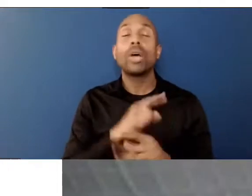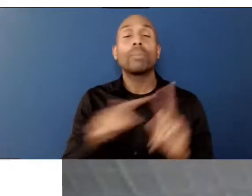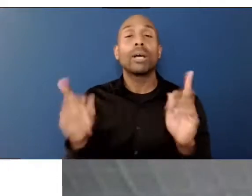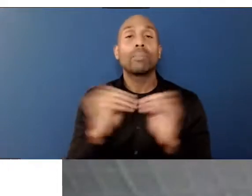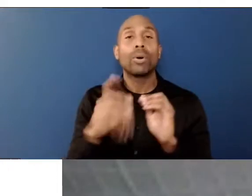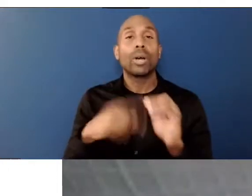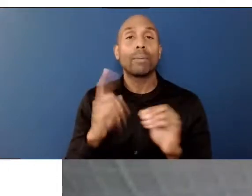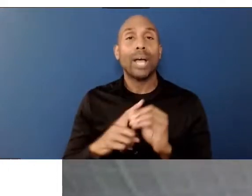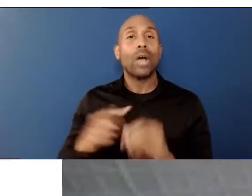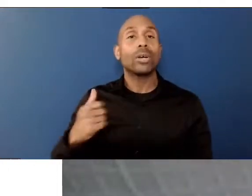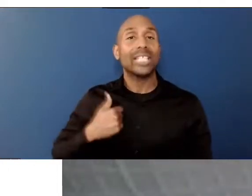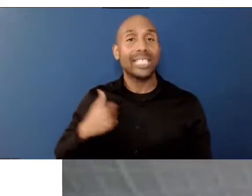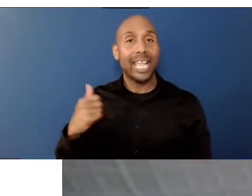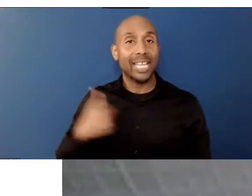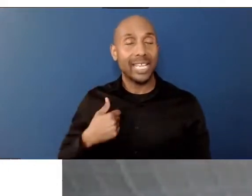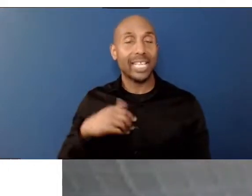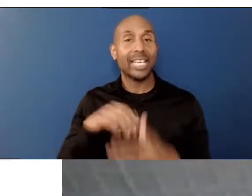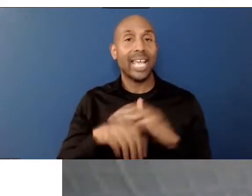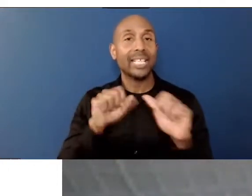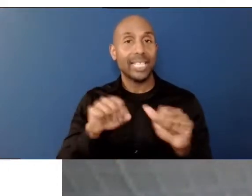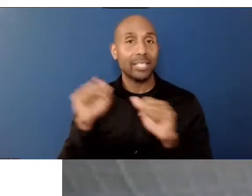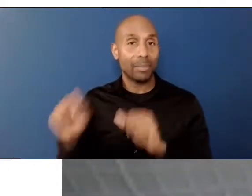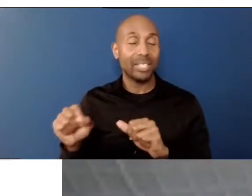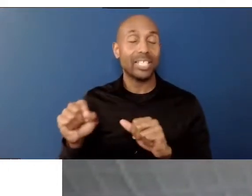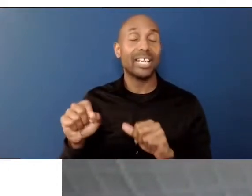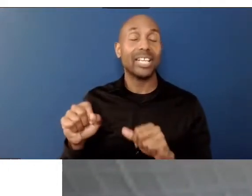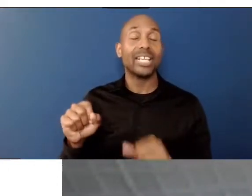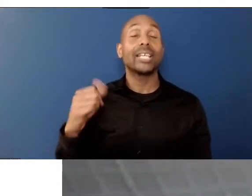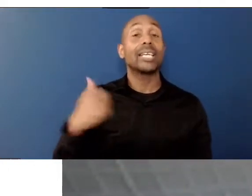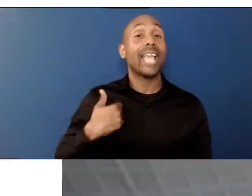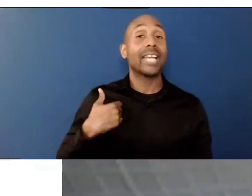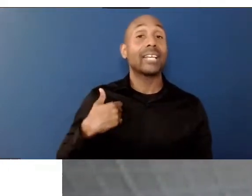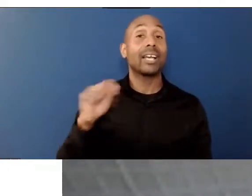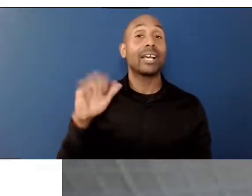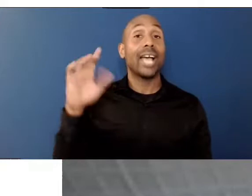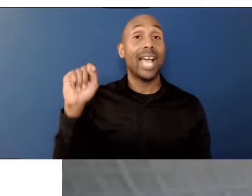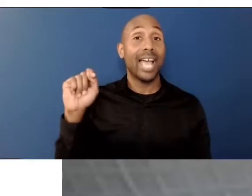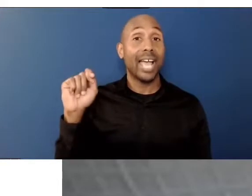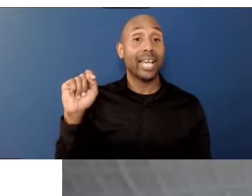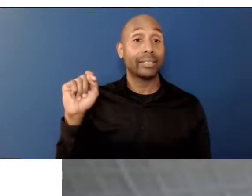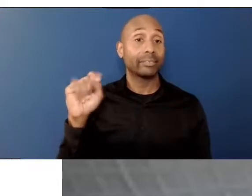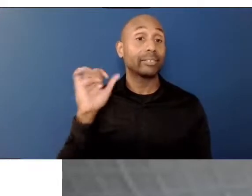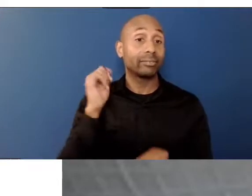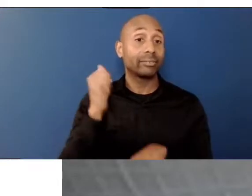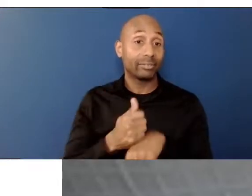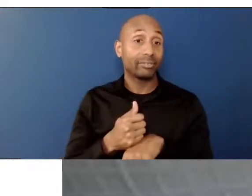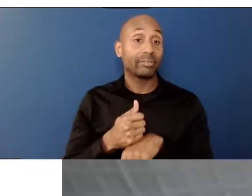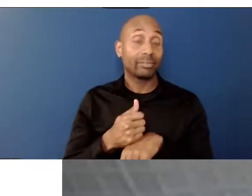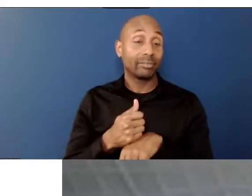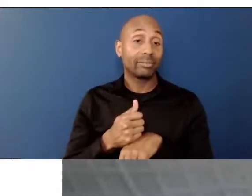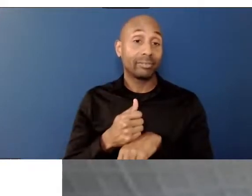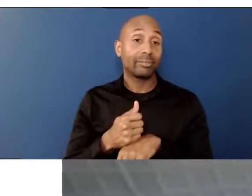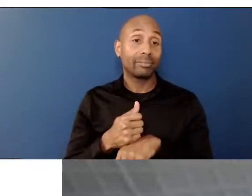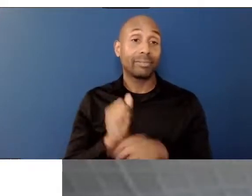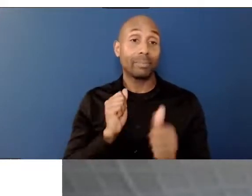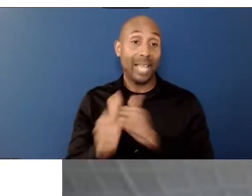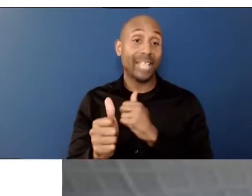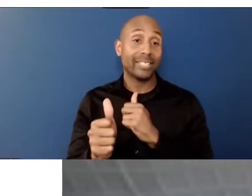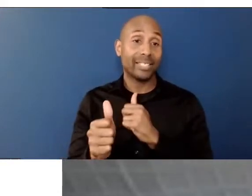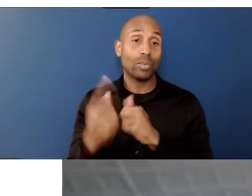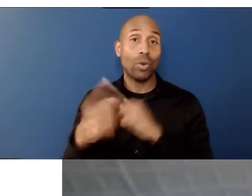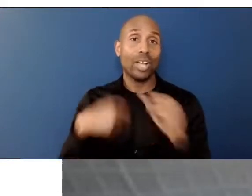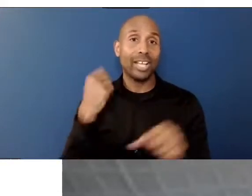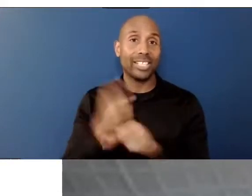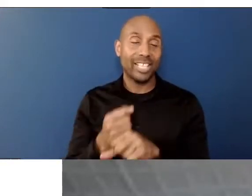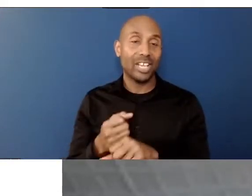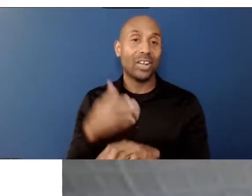Canadian Accessibility Canada Act, which came into place. It reached royal assent a year after the province of Nova